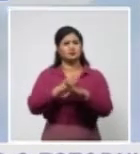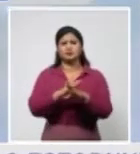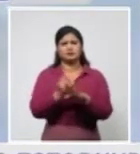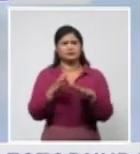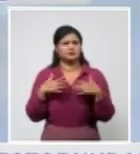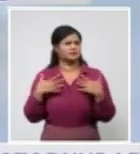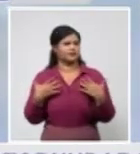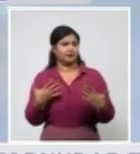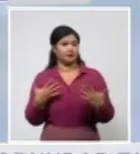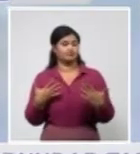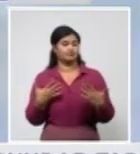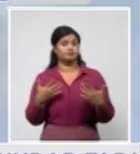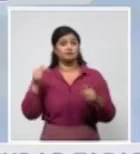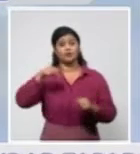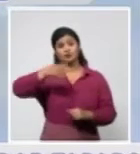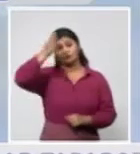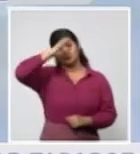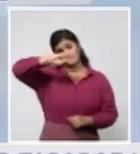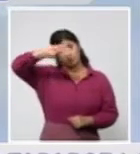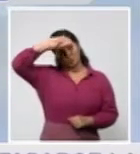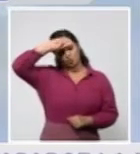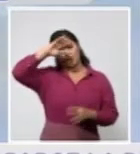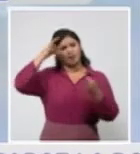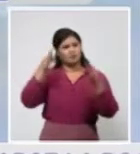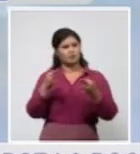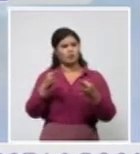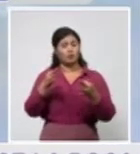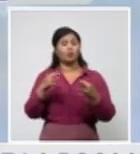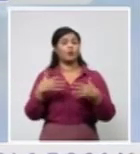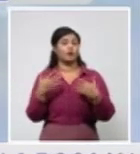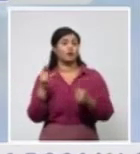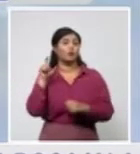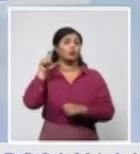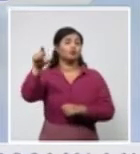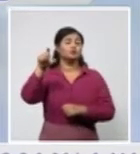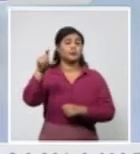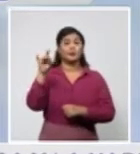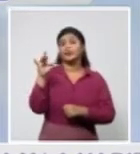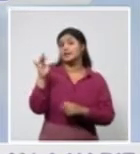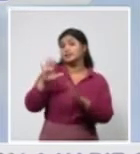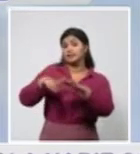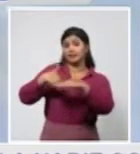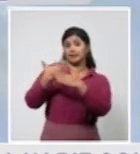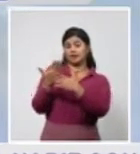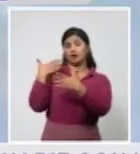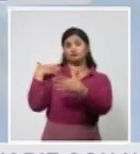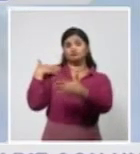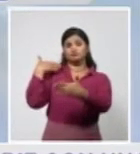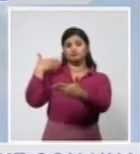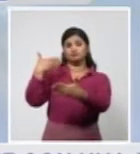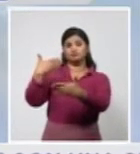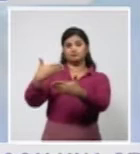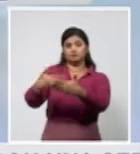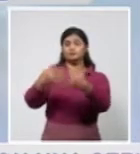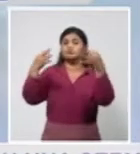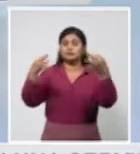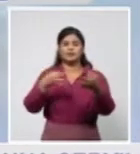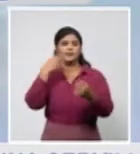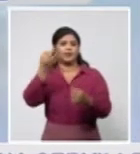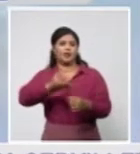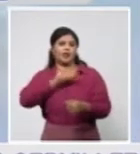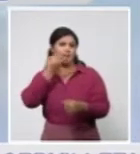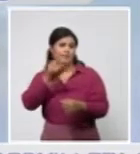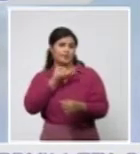of 0.13. As such, Cuba's confirmed case per 100,000 inhabitants